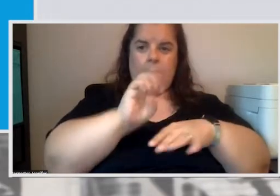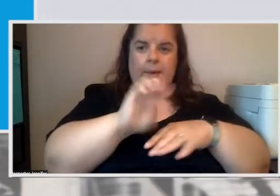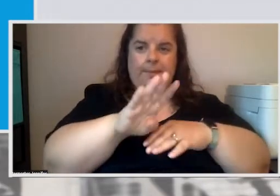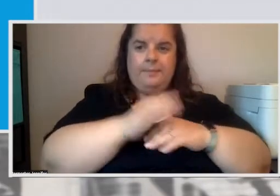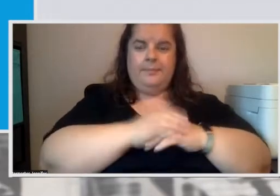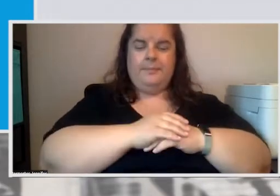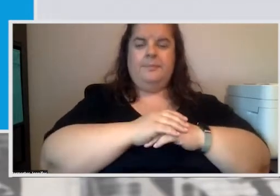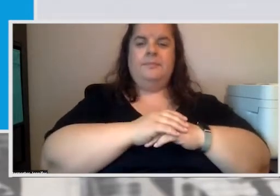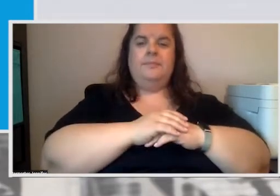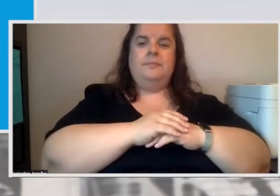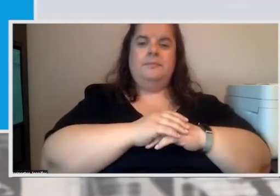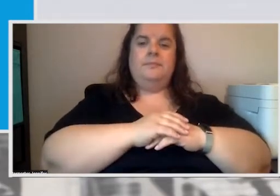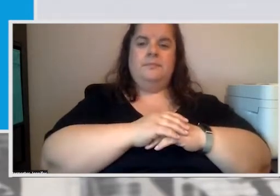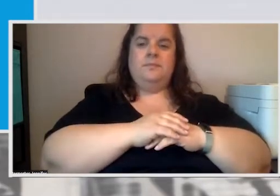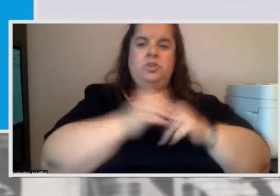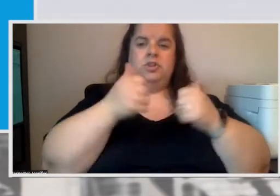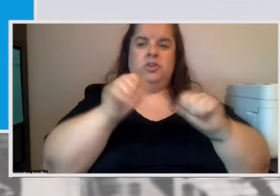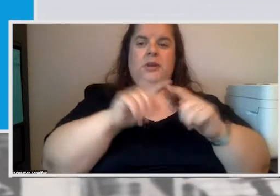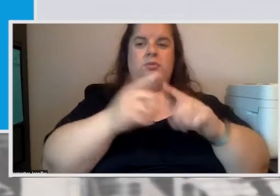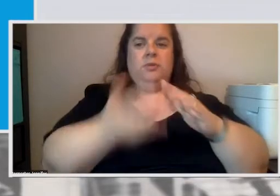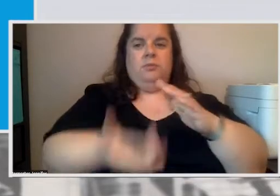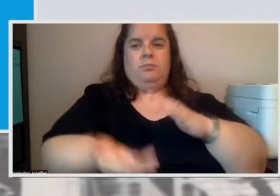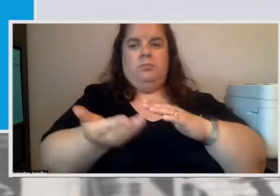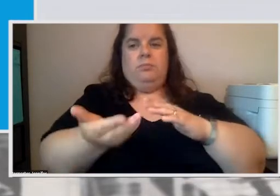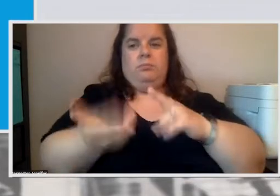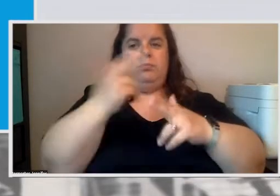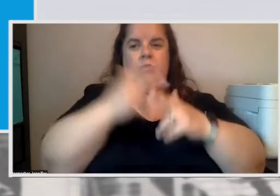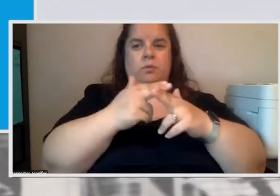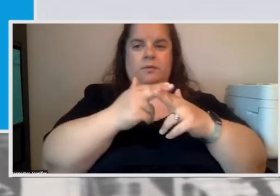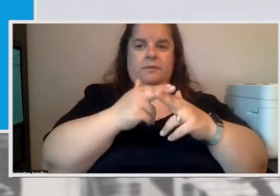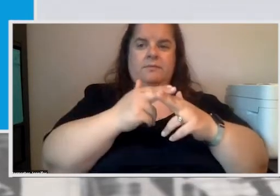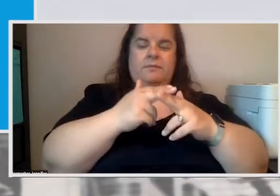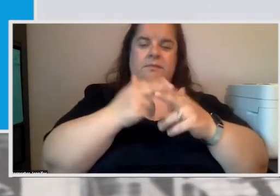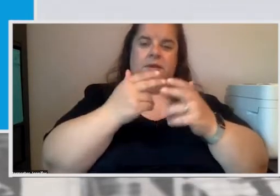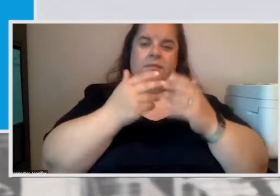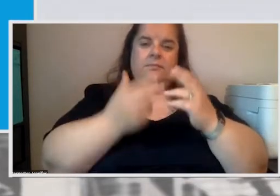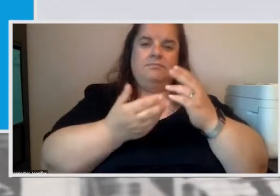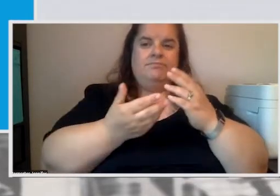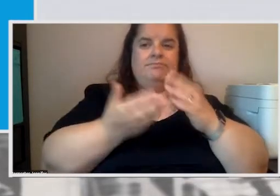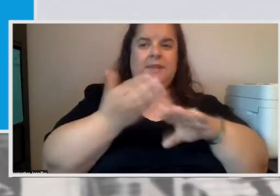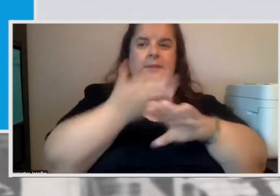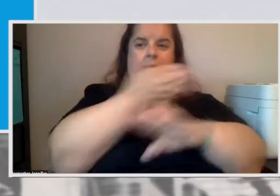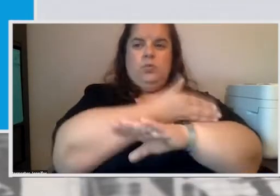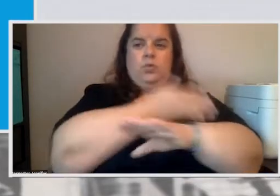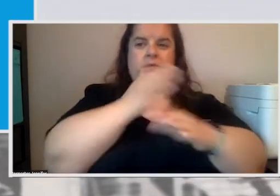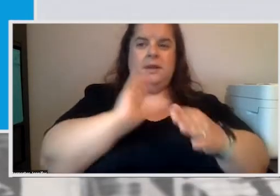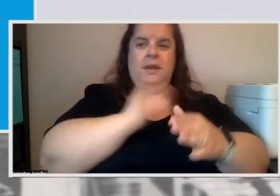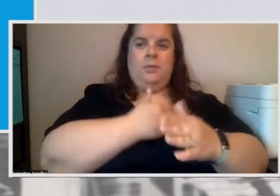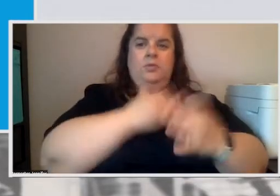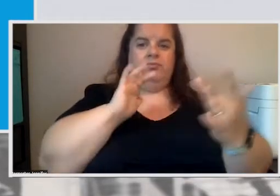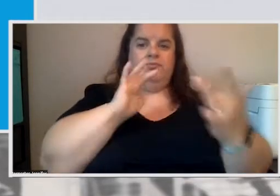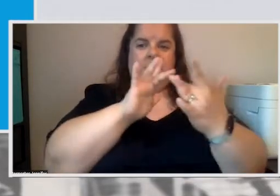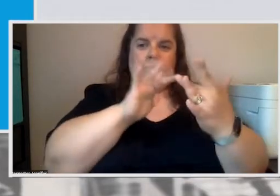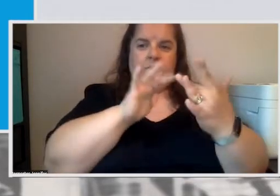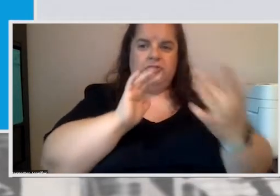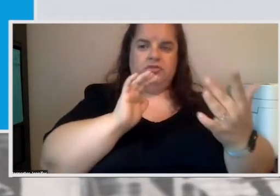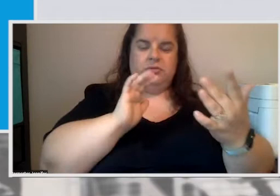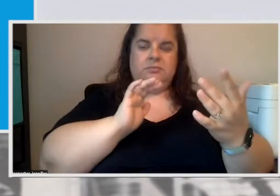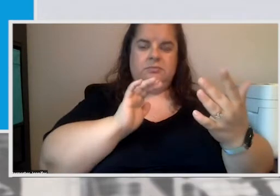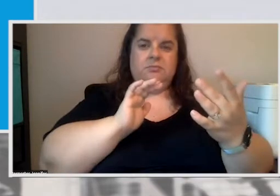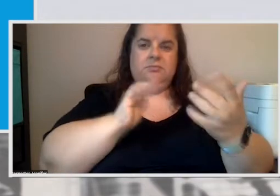anyway, we're trying to enhance that and build our outreach efforts. And we did hire a